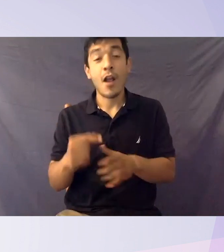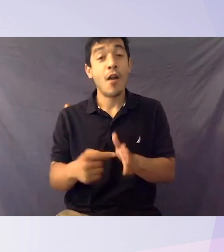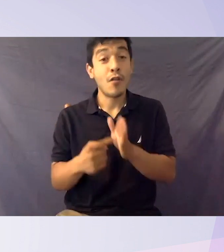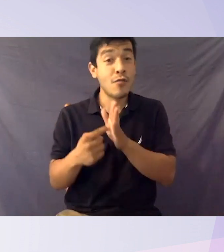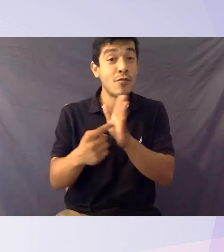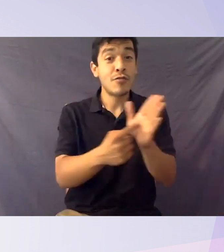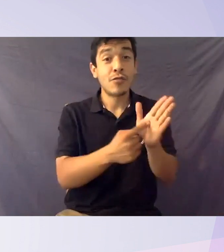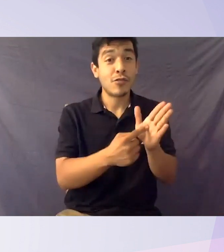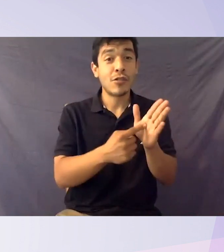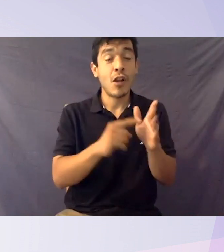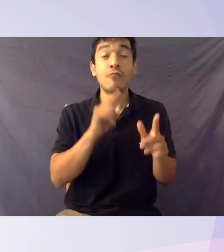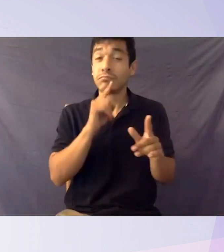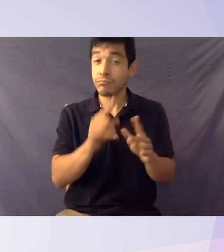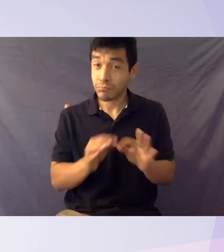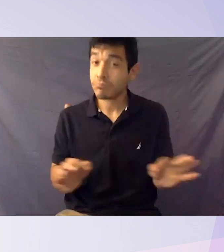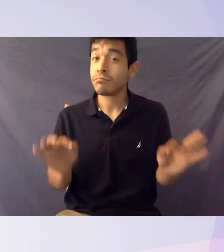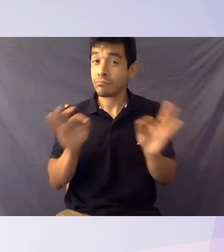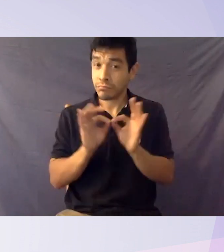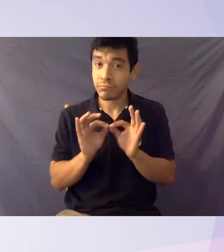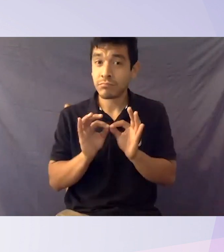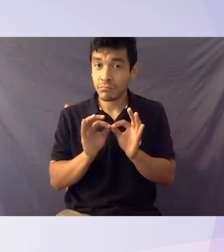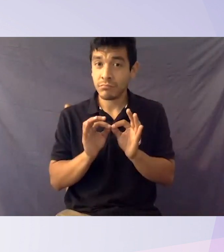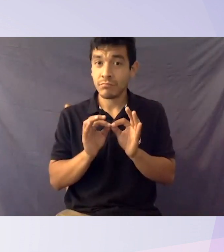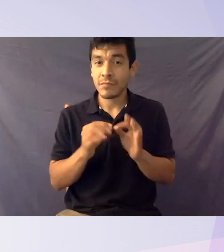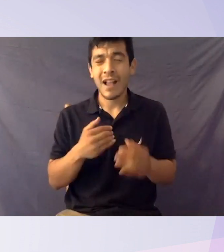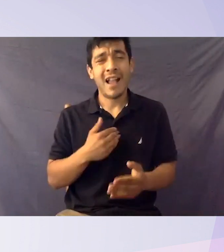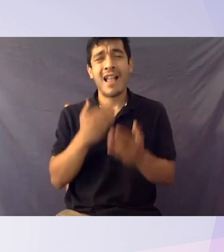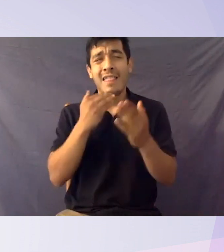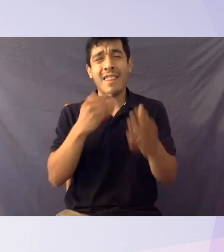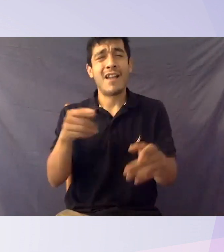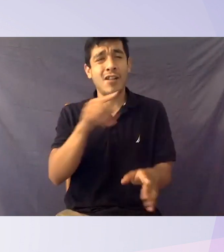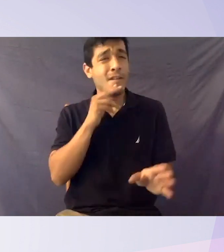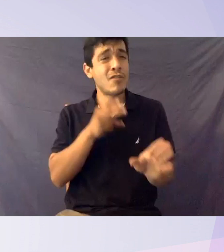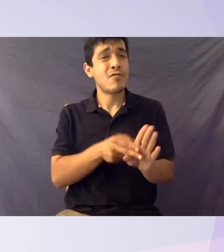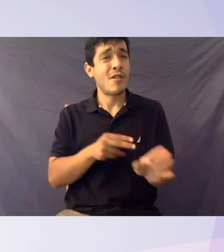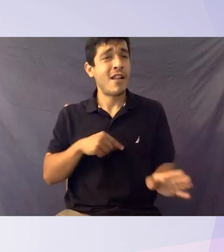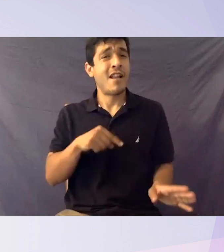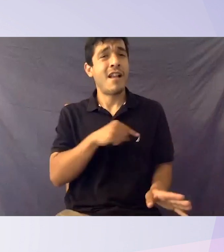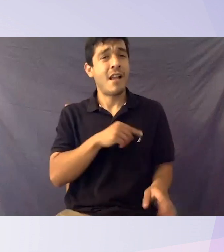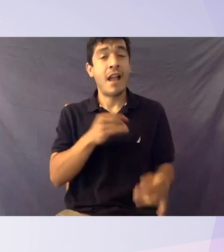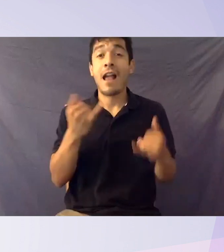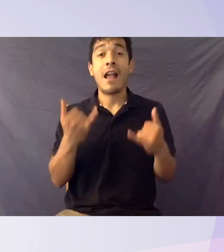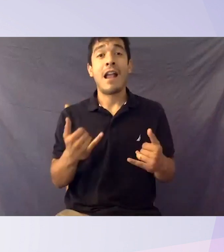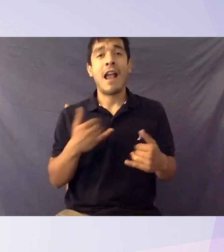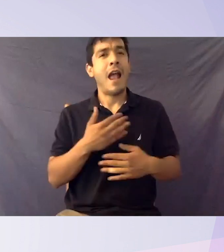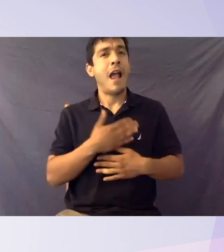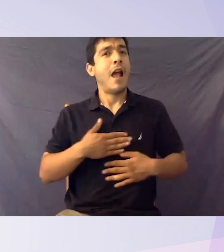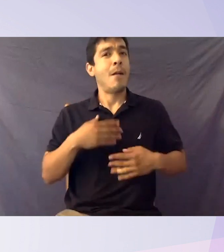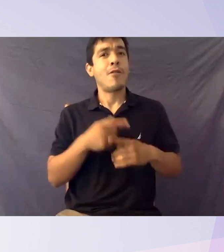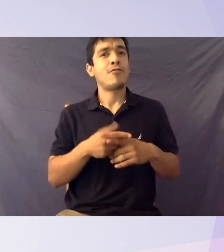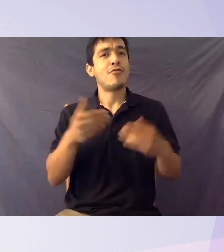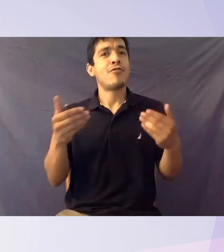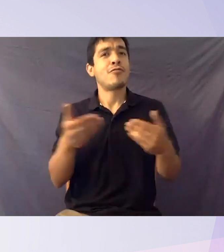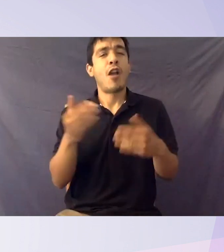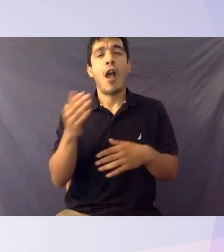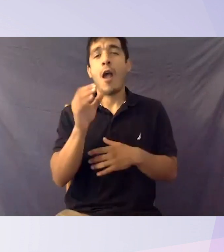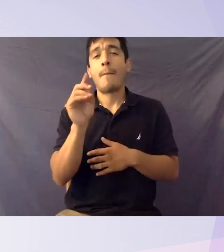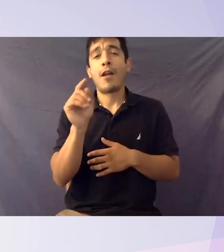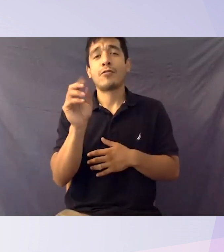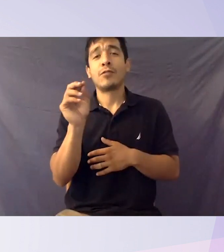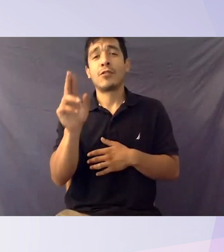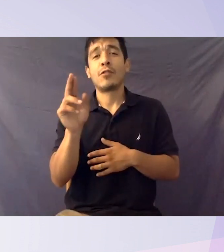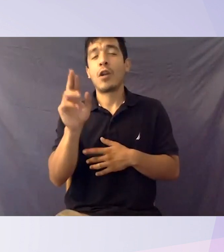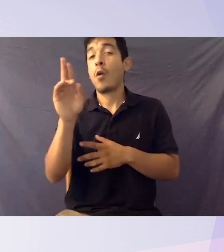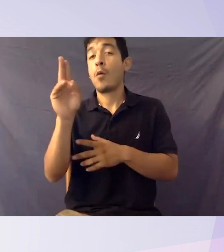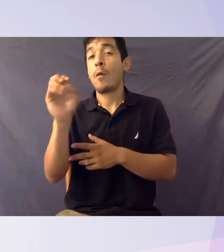Representation does matter. I thank you for joining us. And now I'm pleased to introduce our moderator,